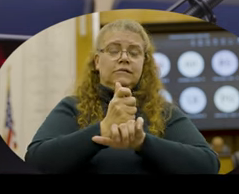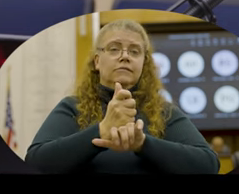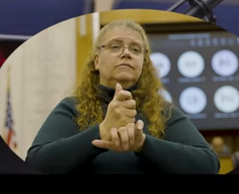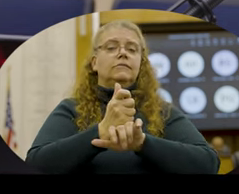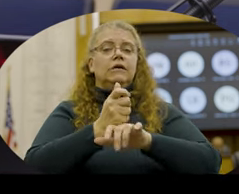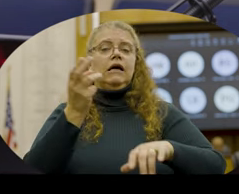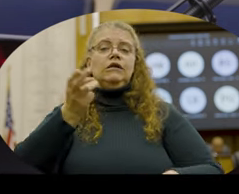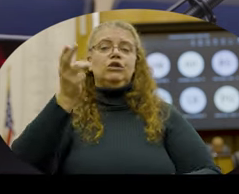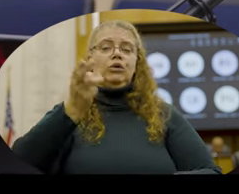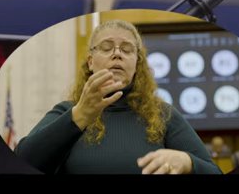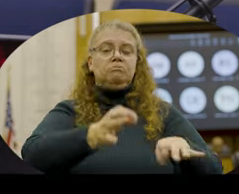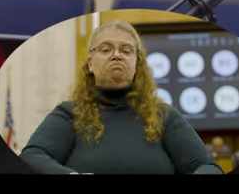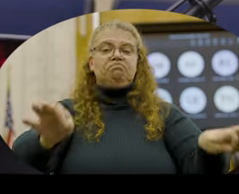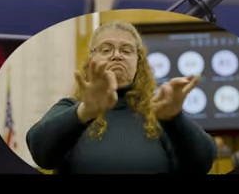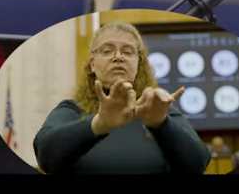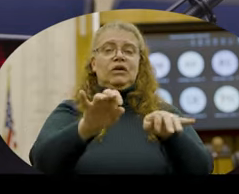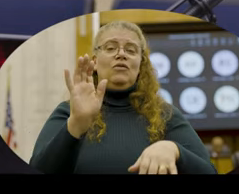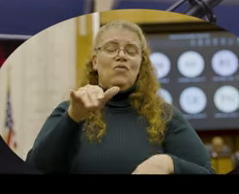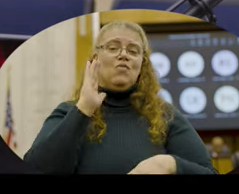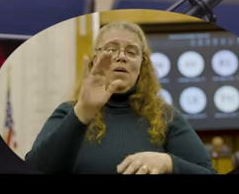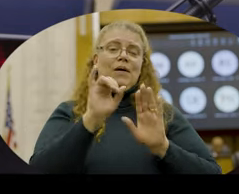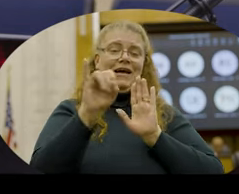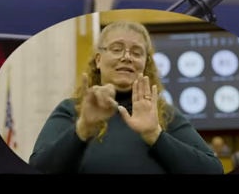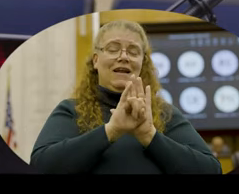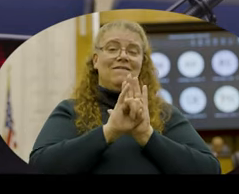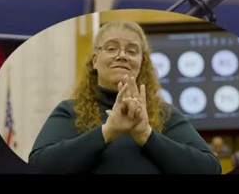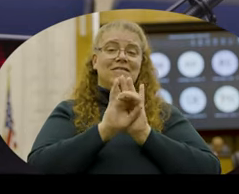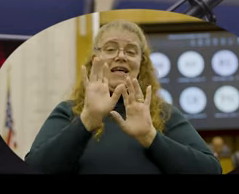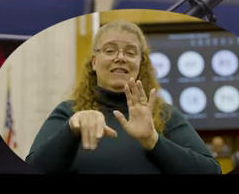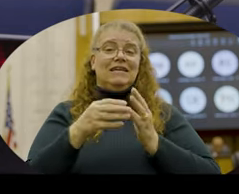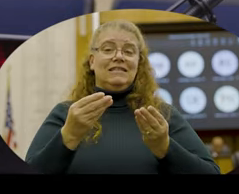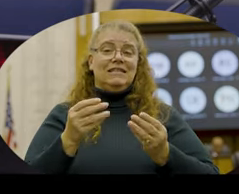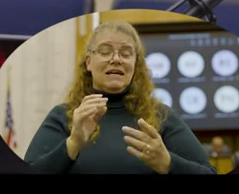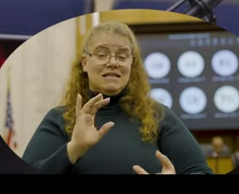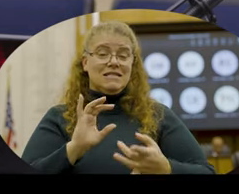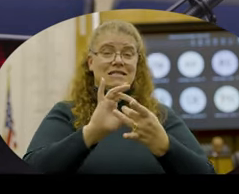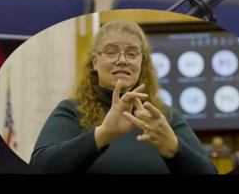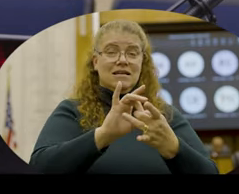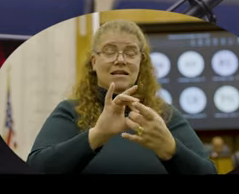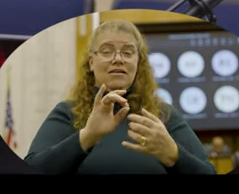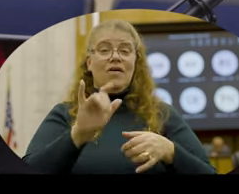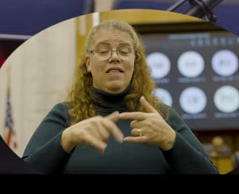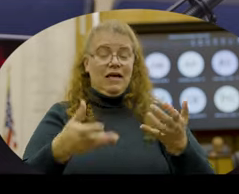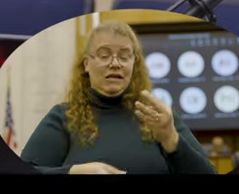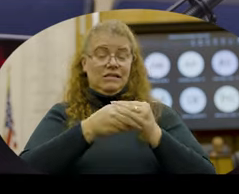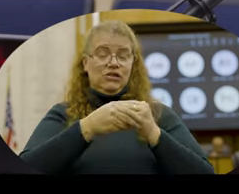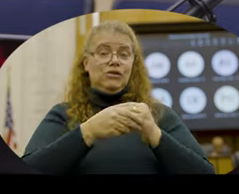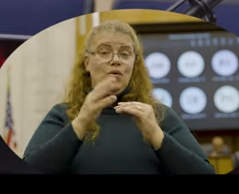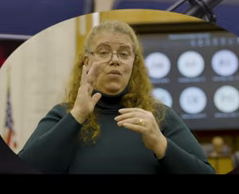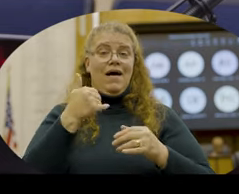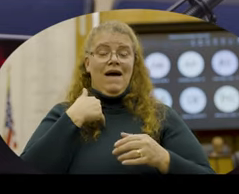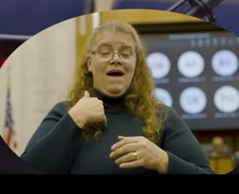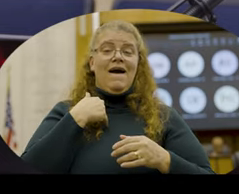million, ensuring again, as I promised last year, there will be free transit in the city of Richmond.